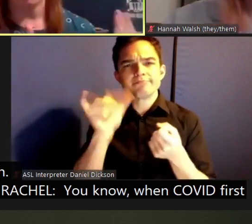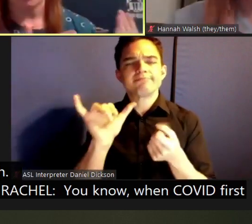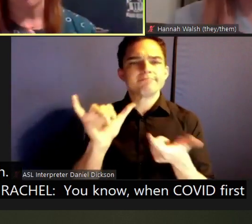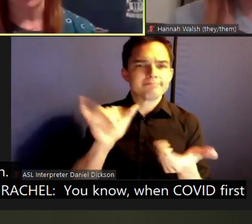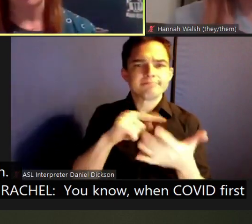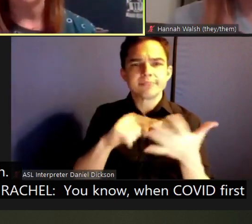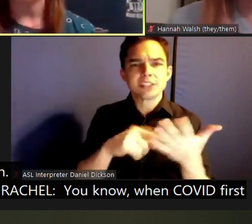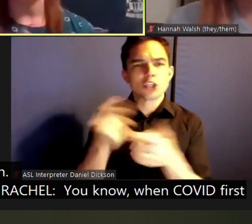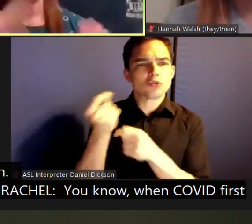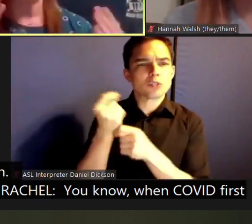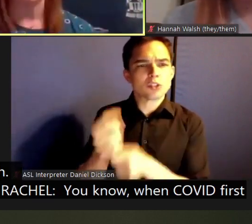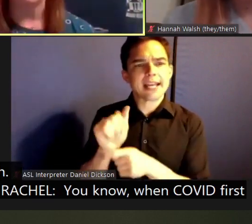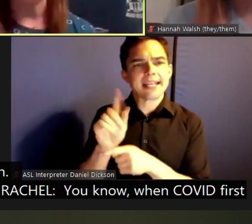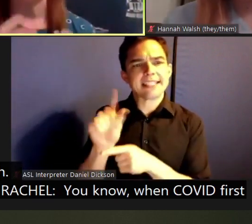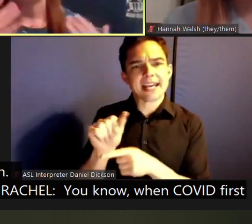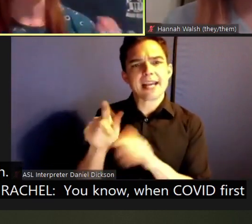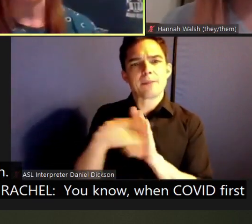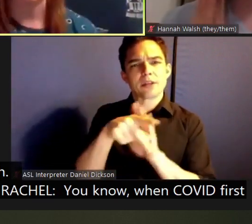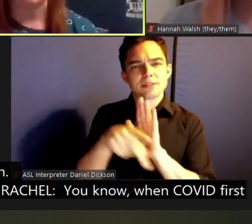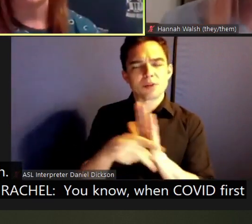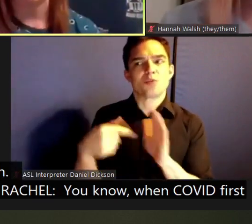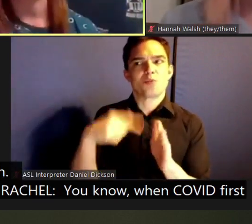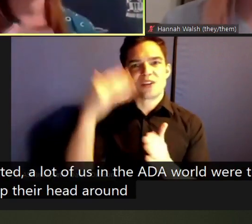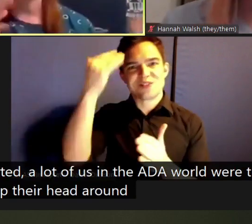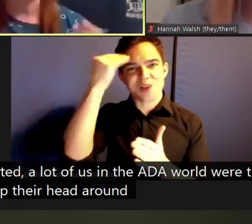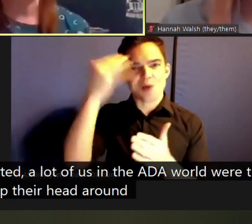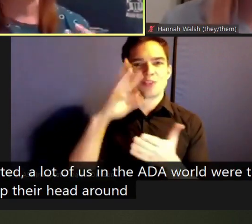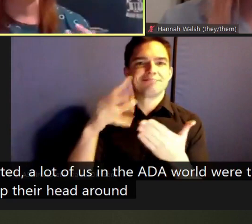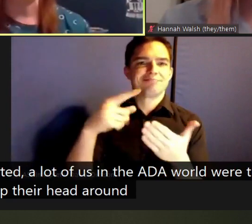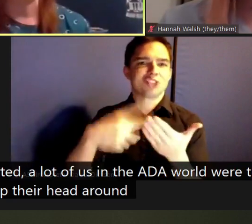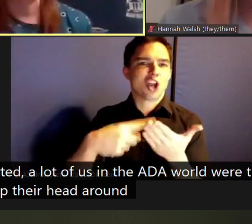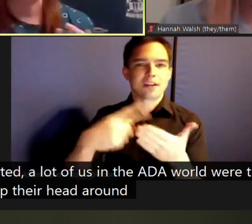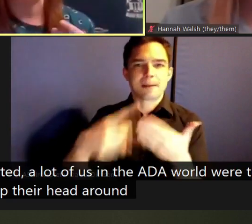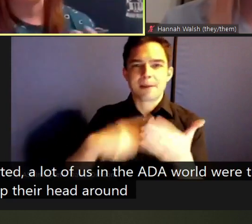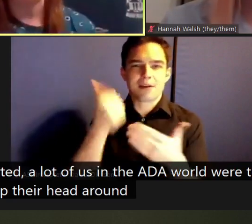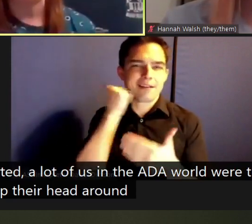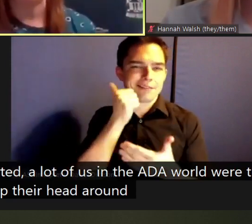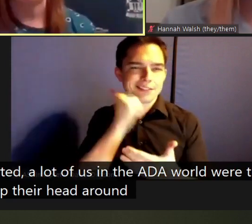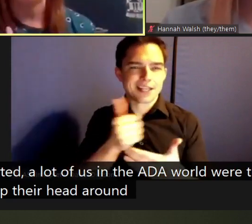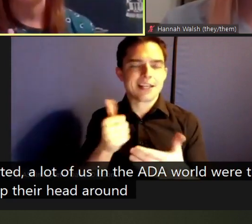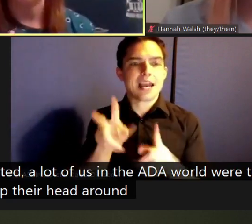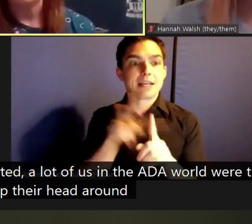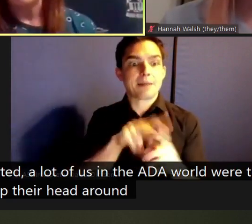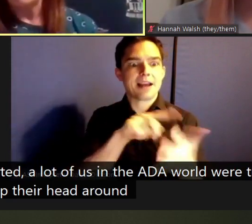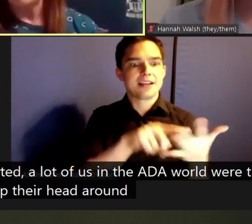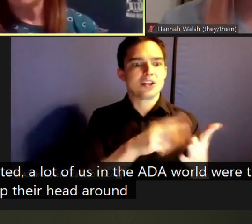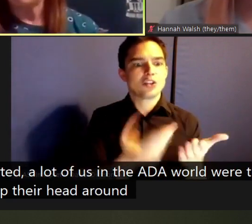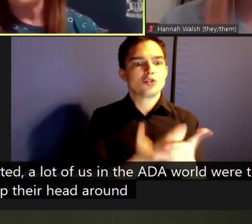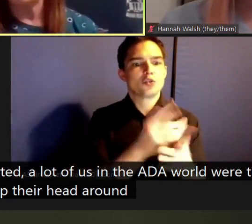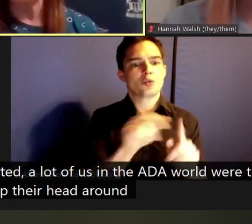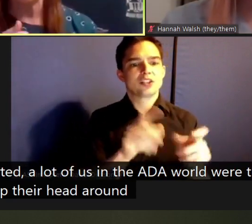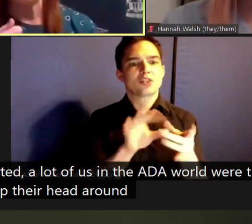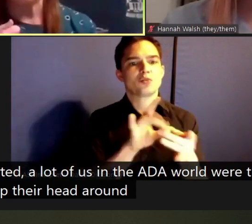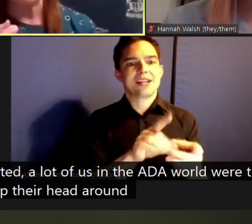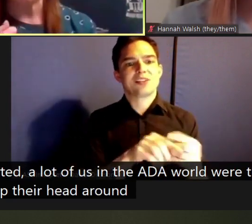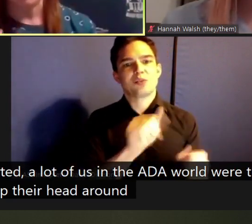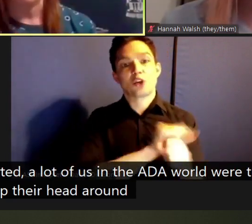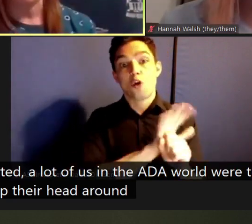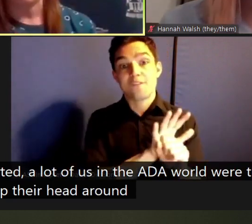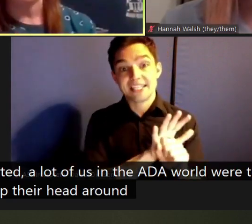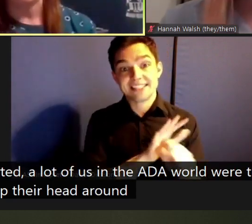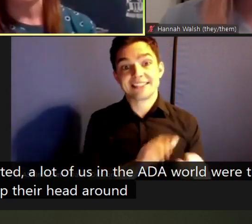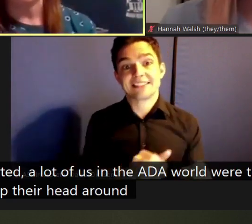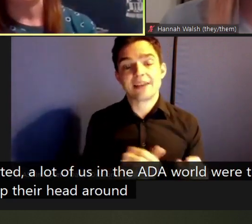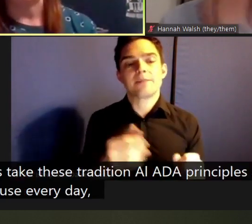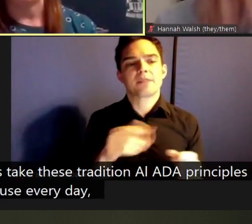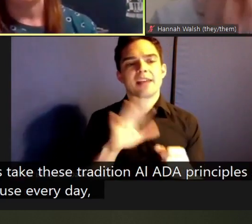traditional ADA principles that we all know and we talk about every day and apply them to kind of these new questions with COVID. And it was, a challenge.